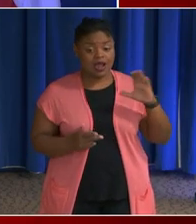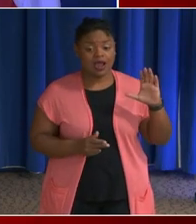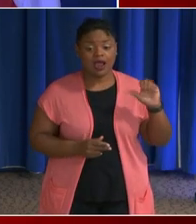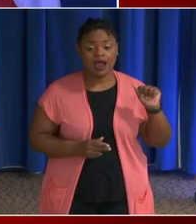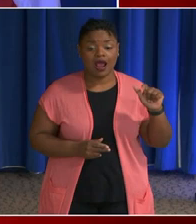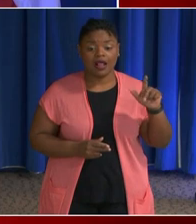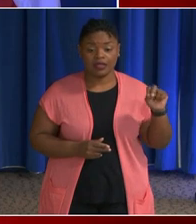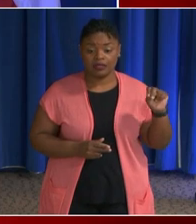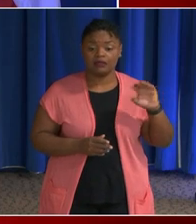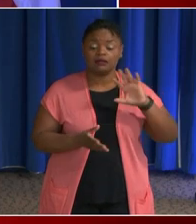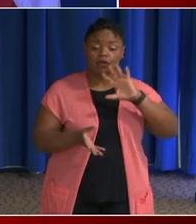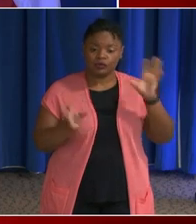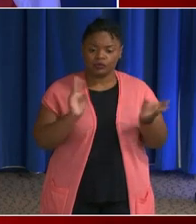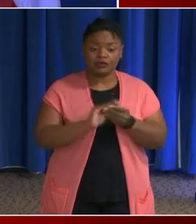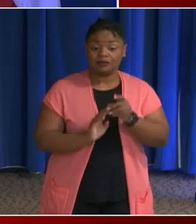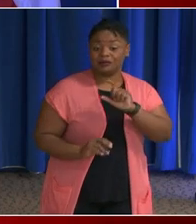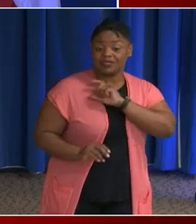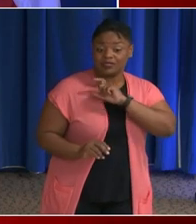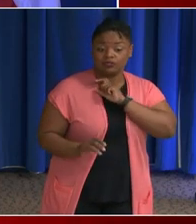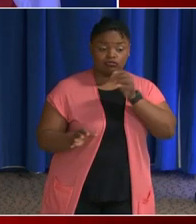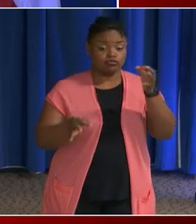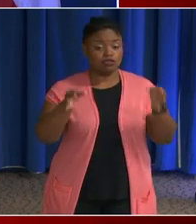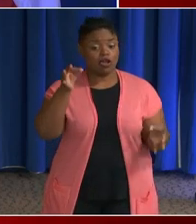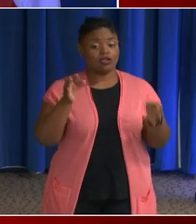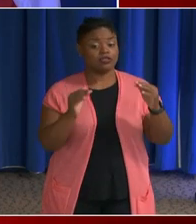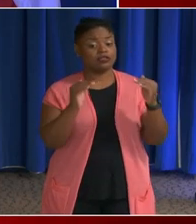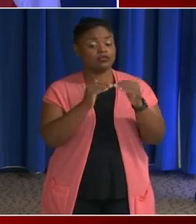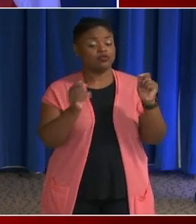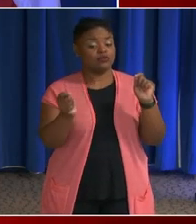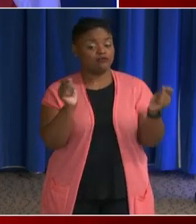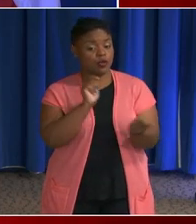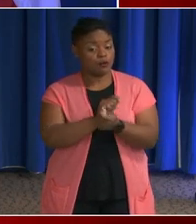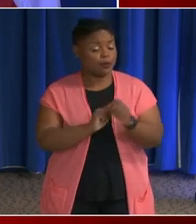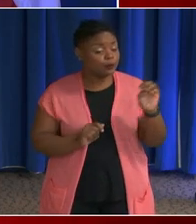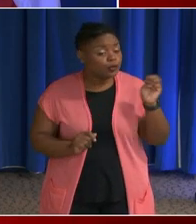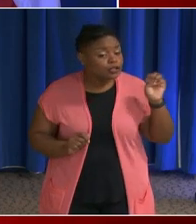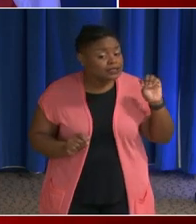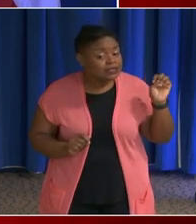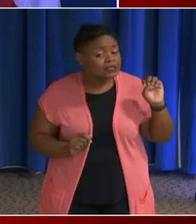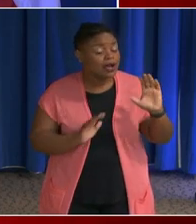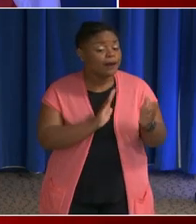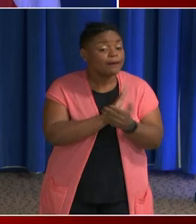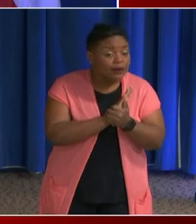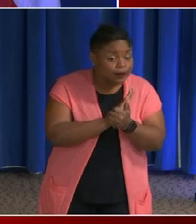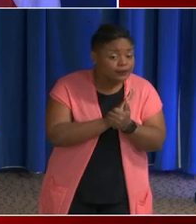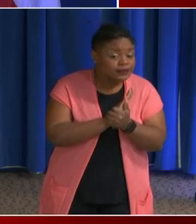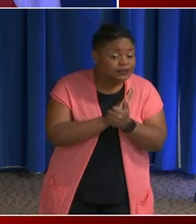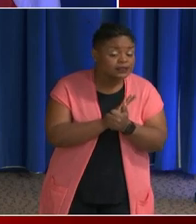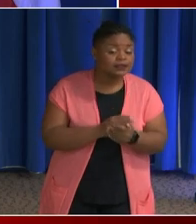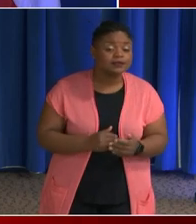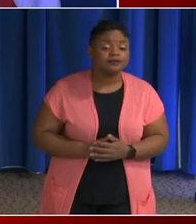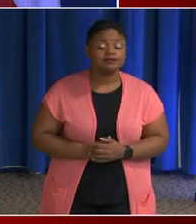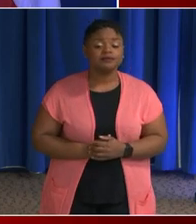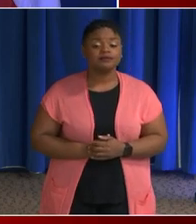Comprehensive Policing and Justice Reform Emergency Amendment Act, and it